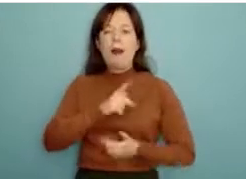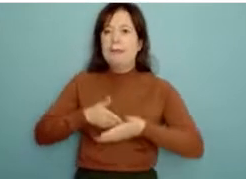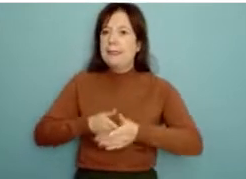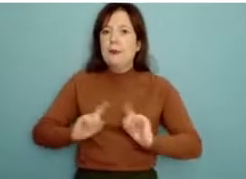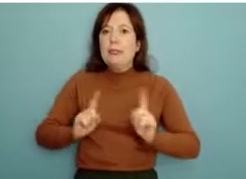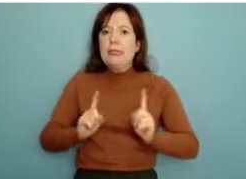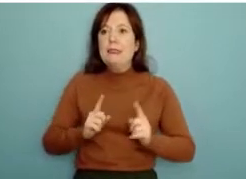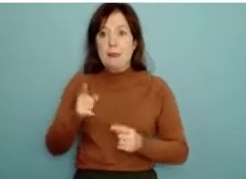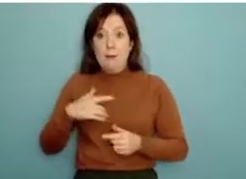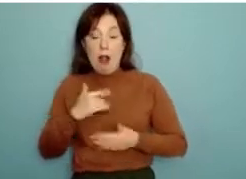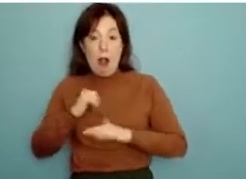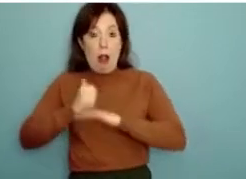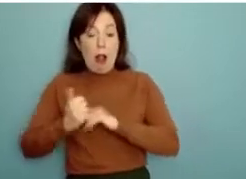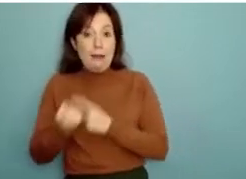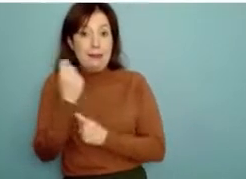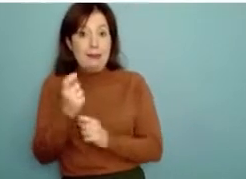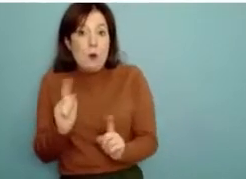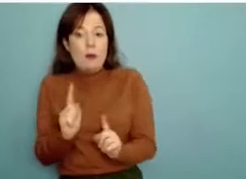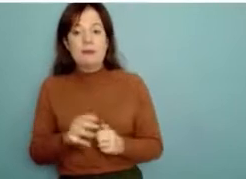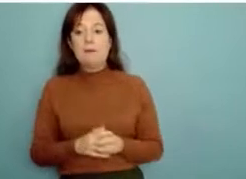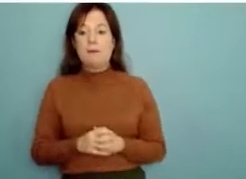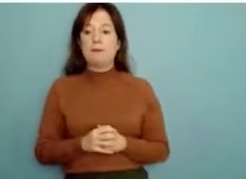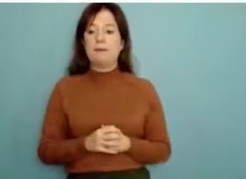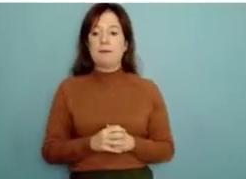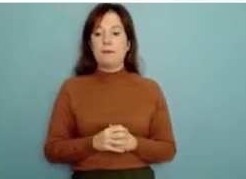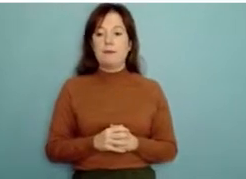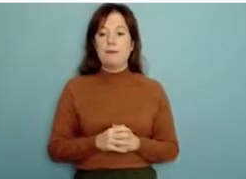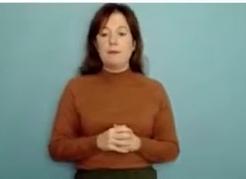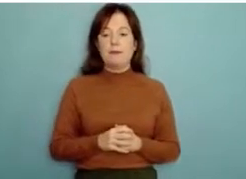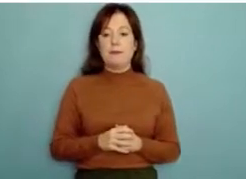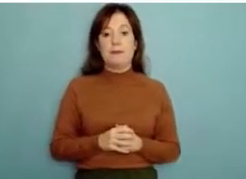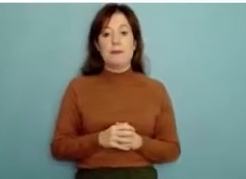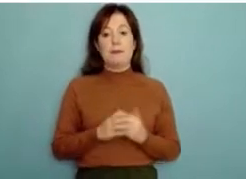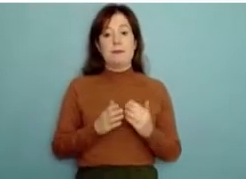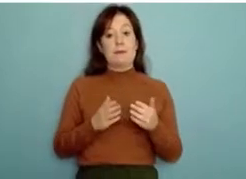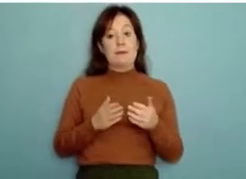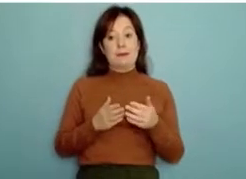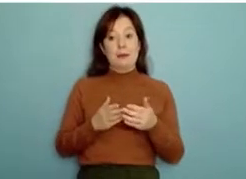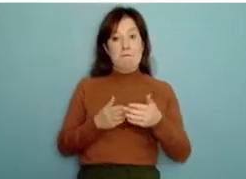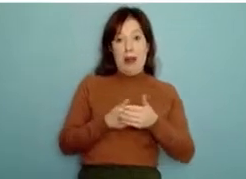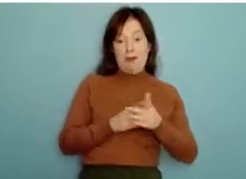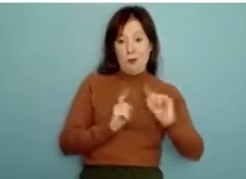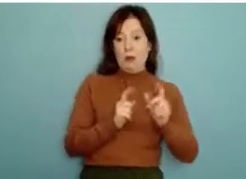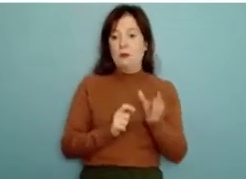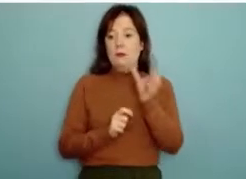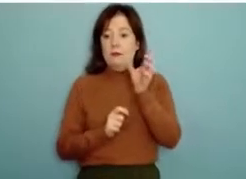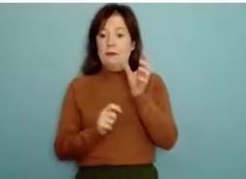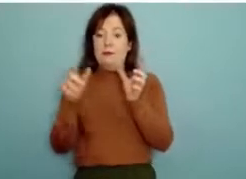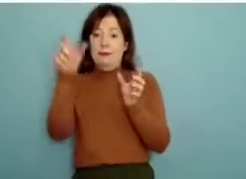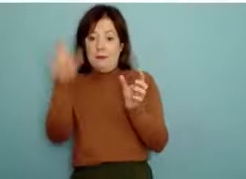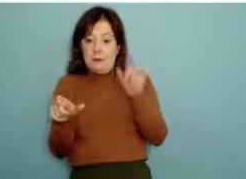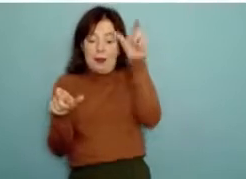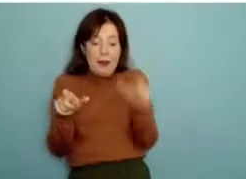practice. And what I've tried to do here is to theme what those barriers and facilitators are in children and people's mental health